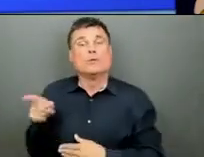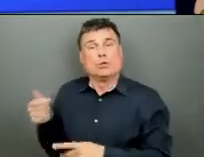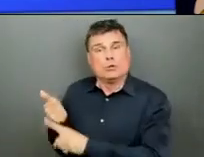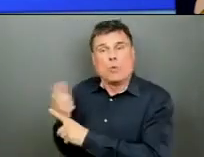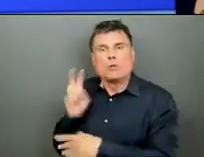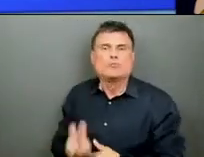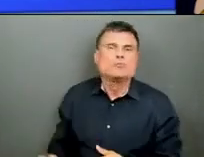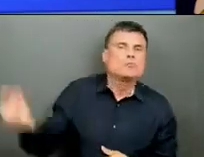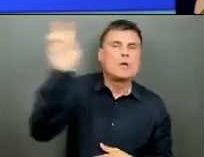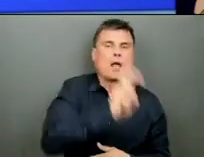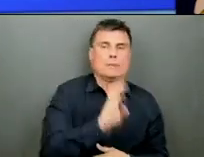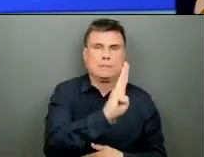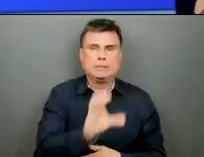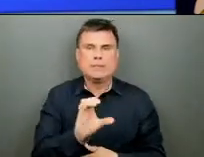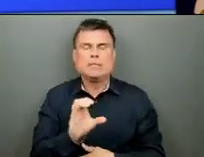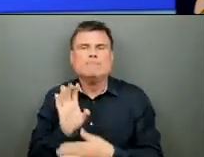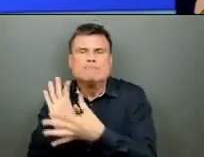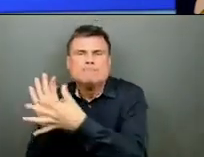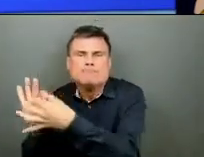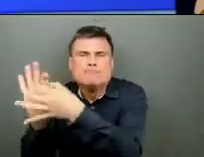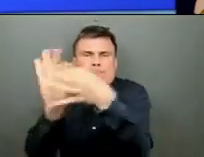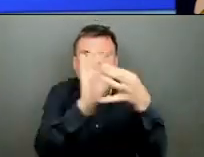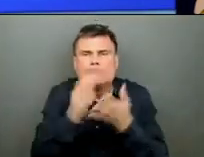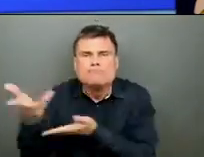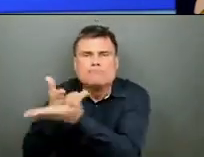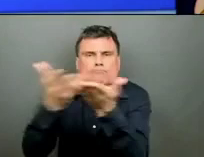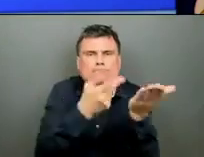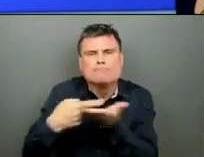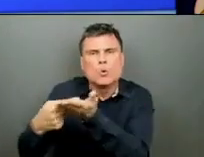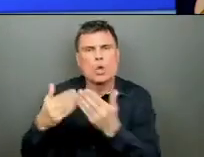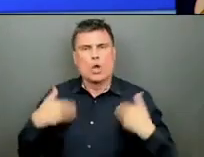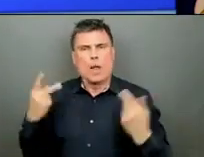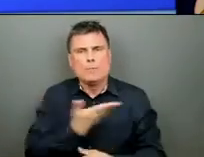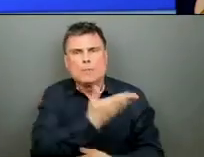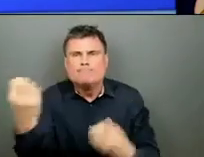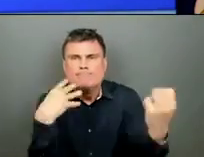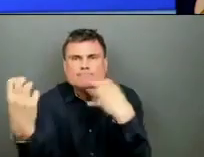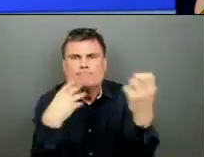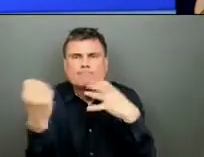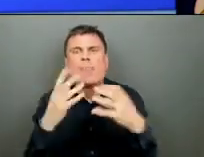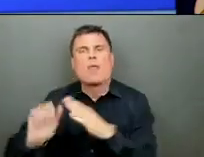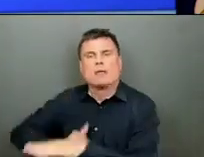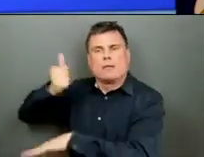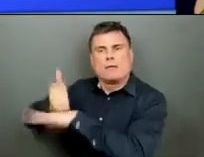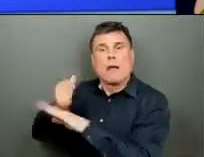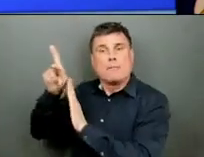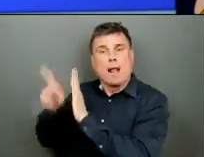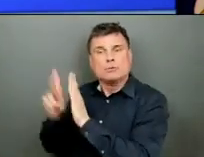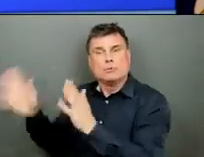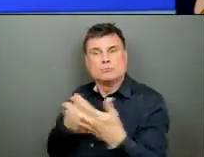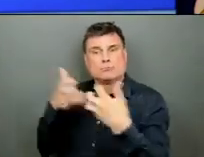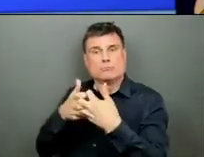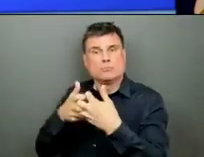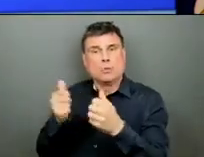hopes, their concerns, their fears, so that government can put in place policies that will assist them in the short term, the medium term, and in the long